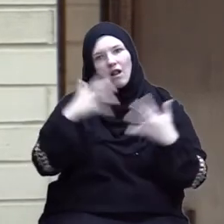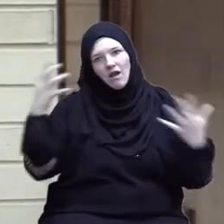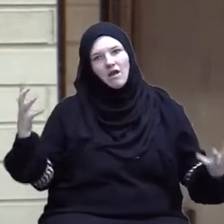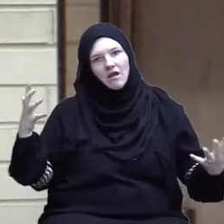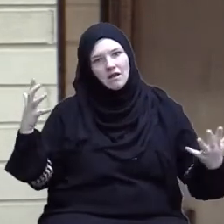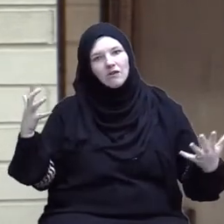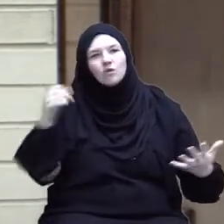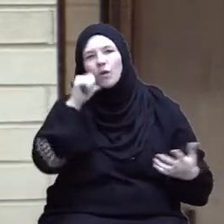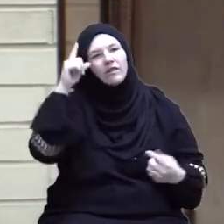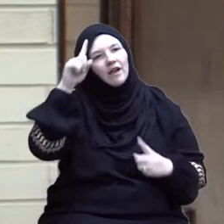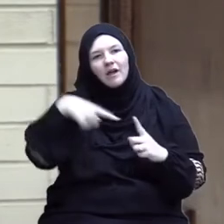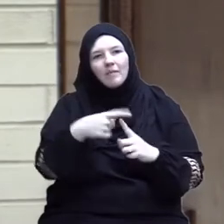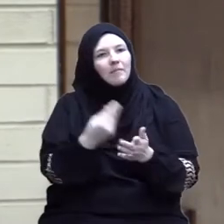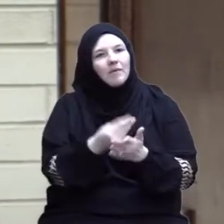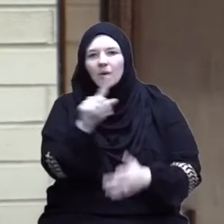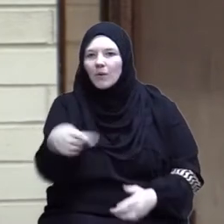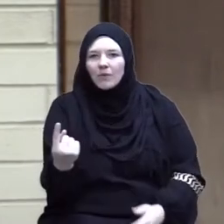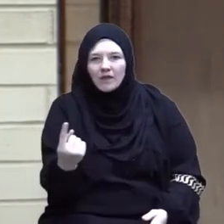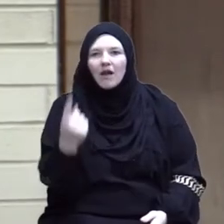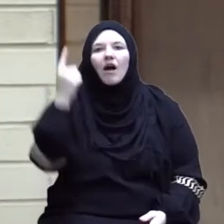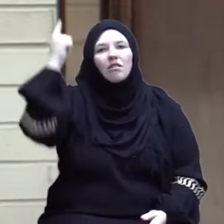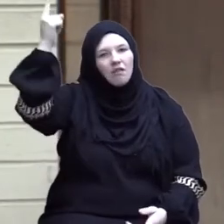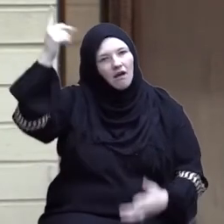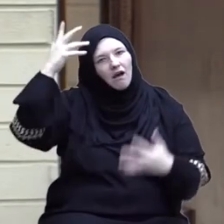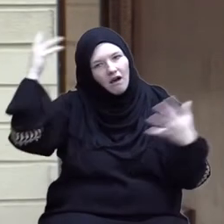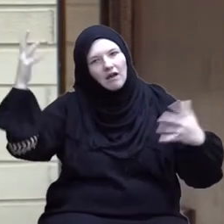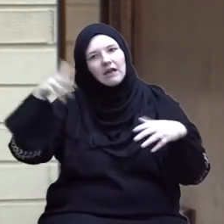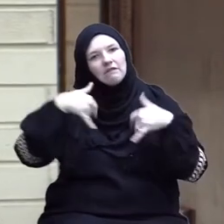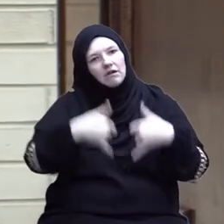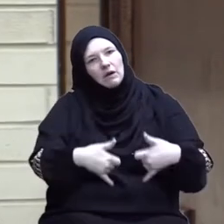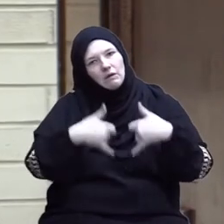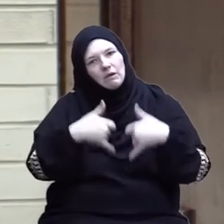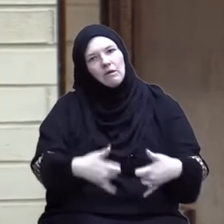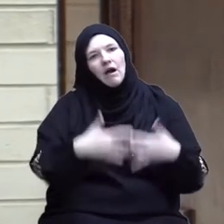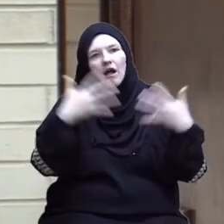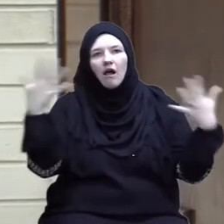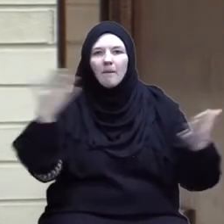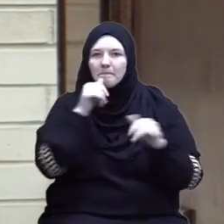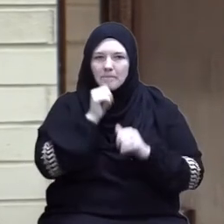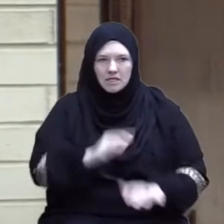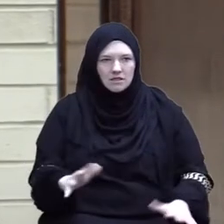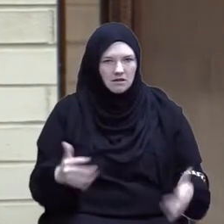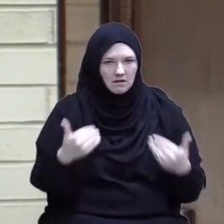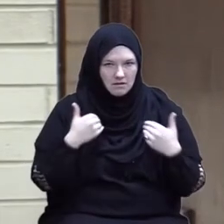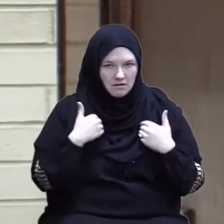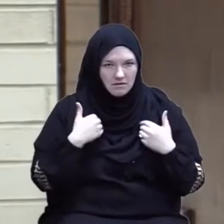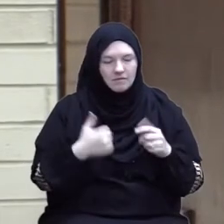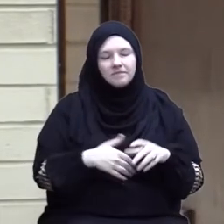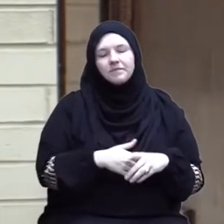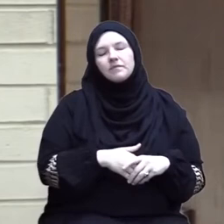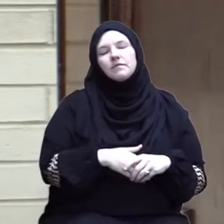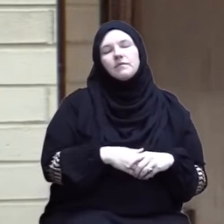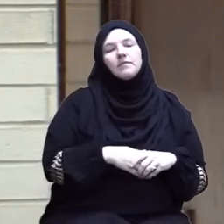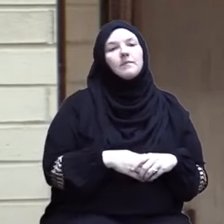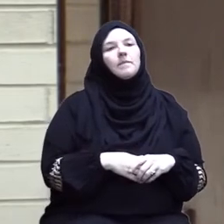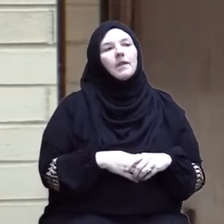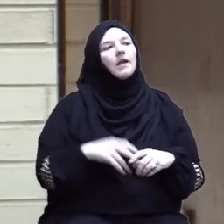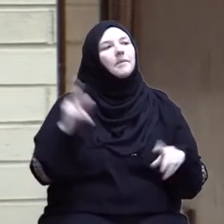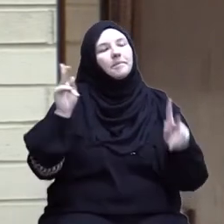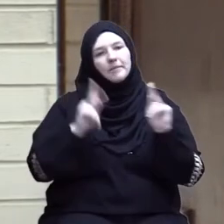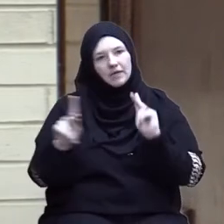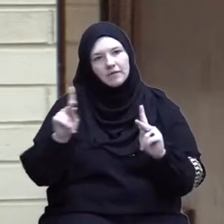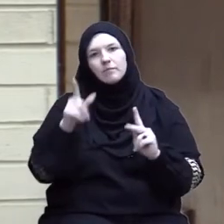So here, it defines the believers as the muttaqeen are those who believe